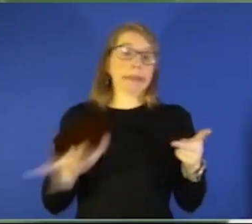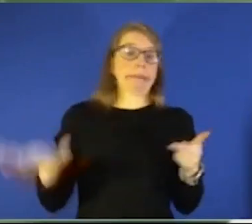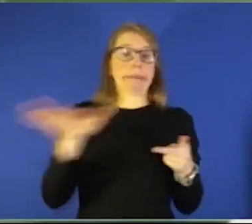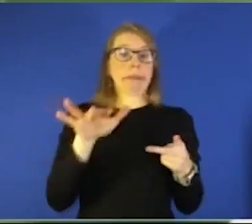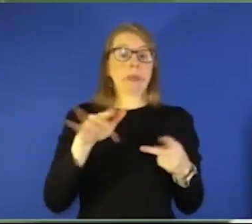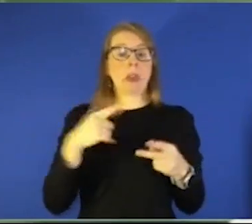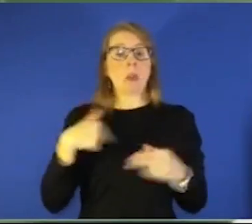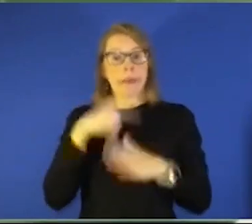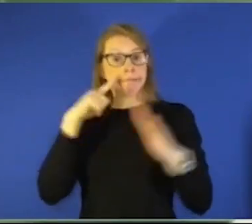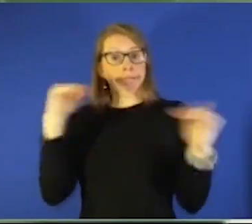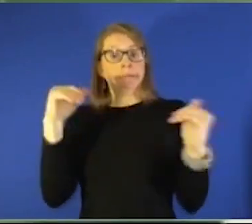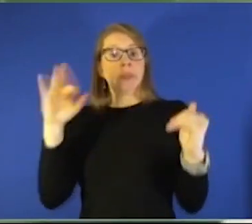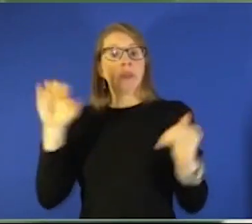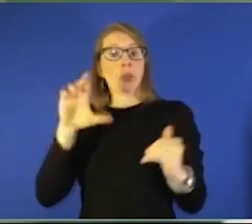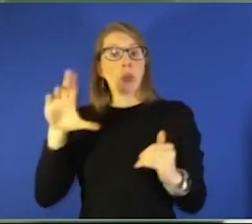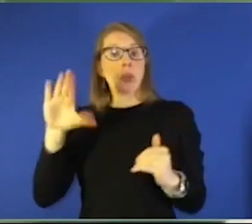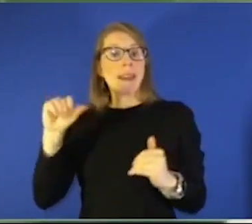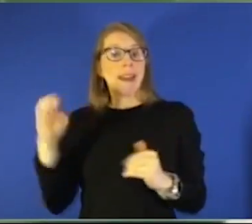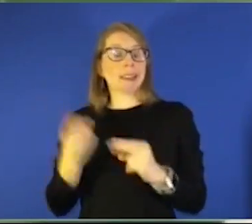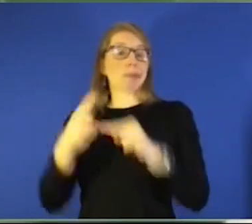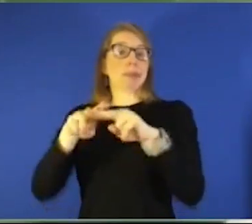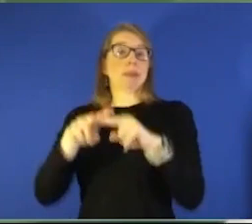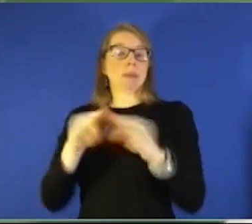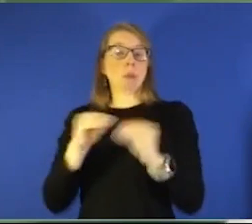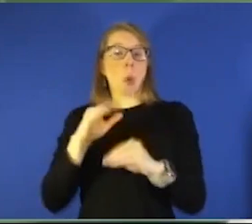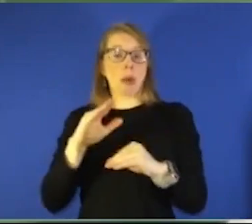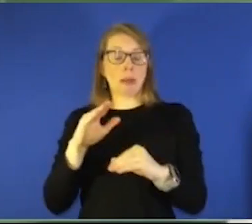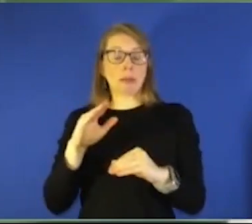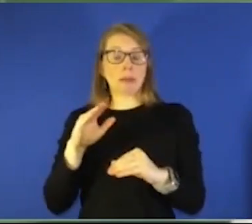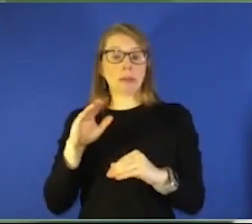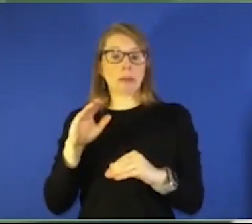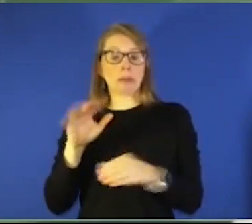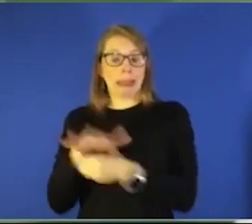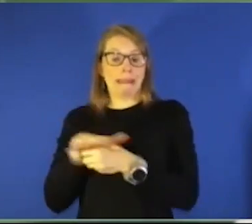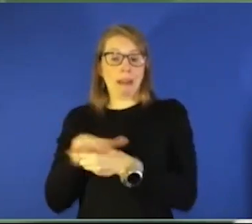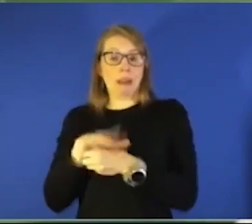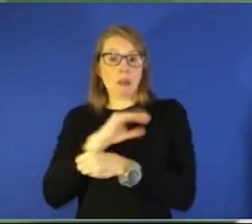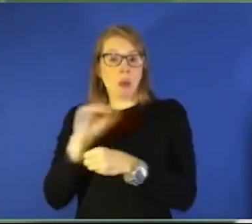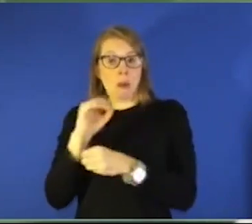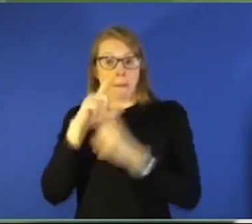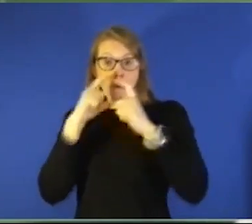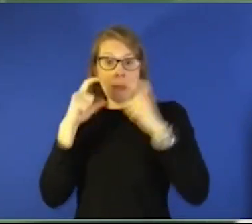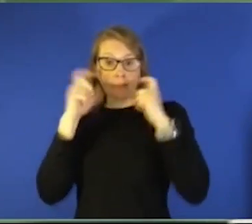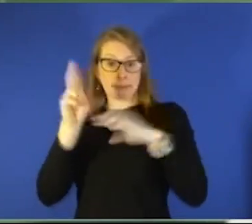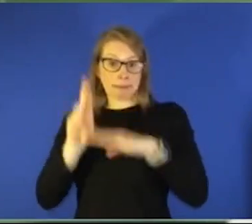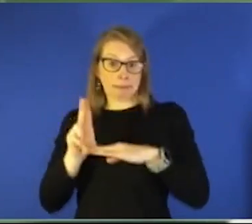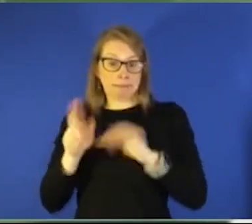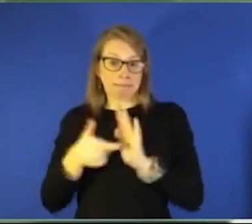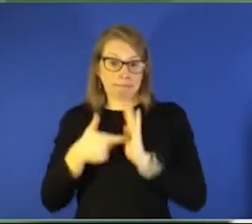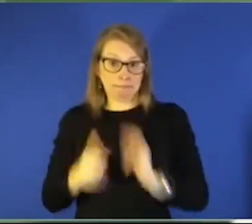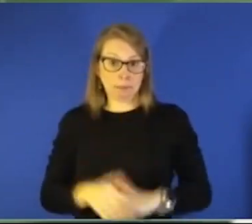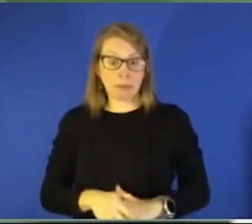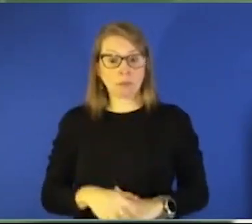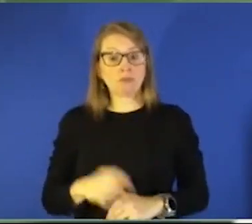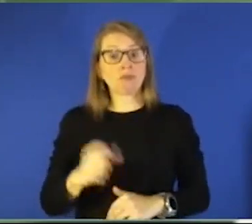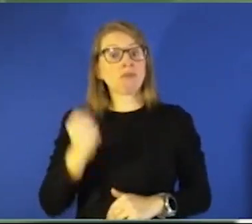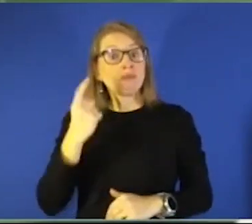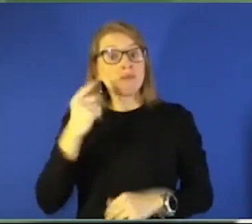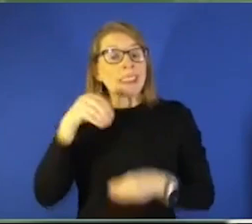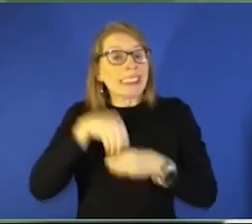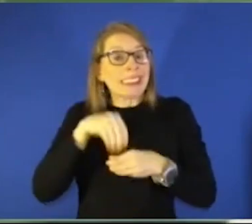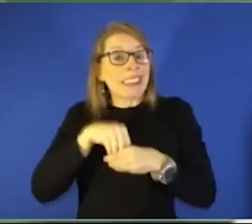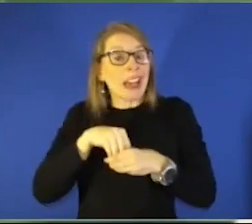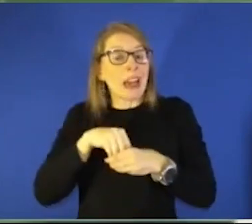there's going to be a higher flu in areas where there is no masking going on at all, especially indoor masking.